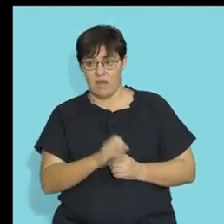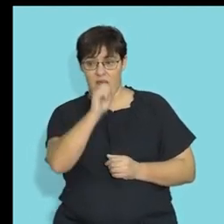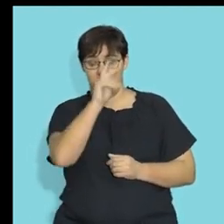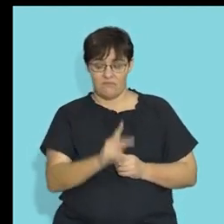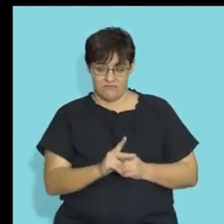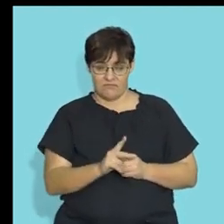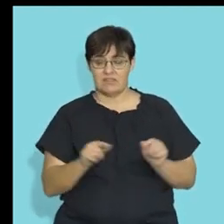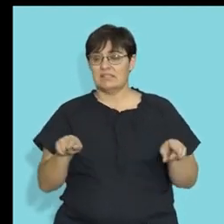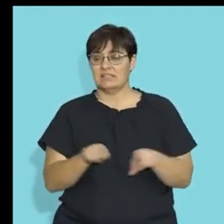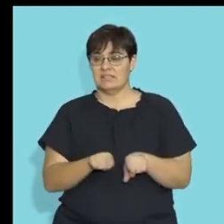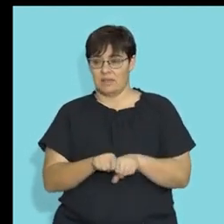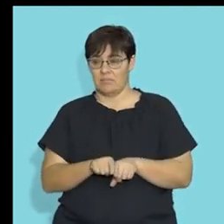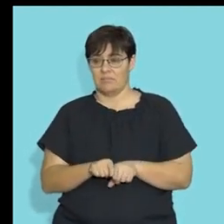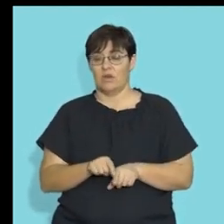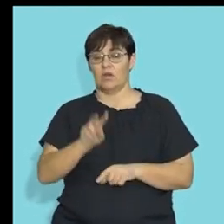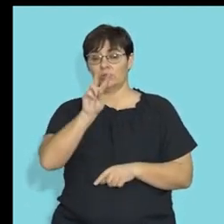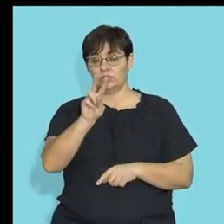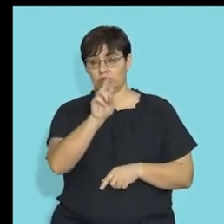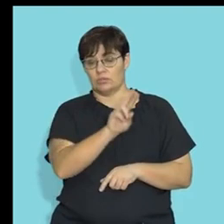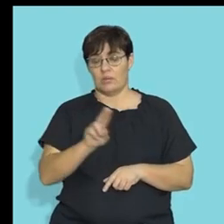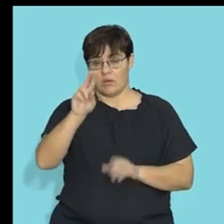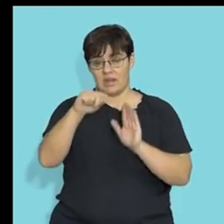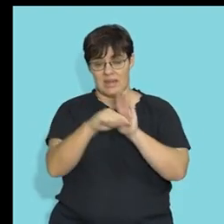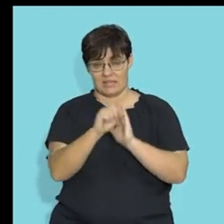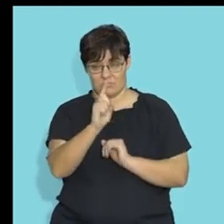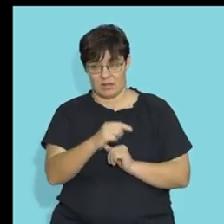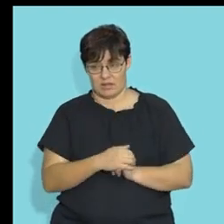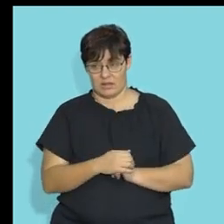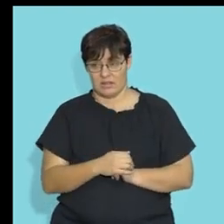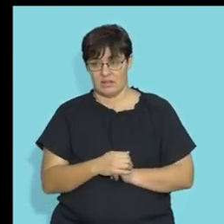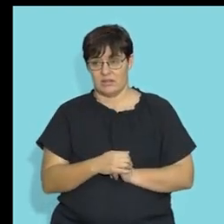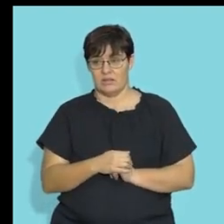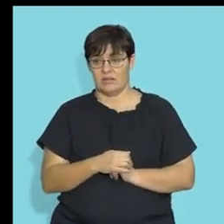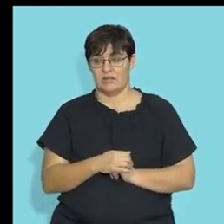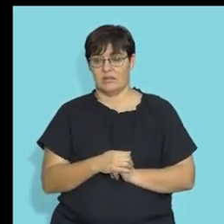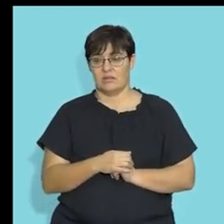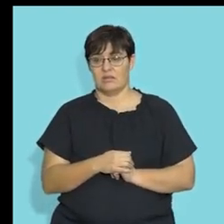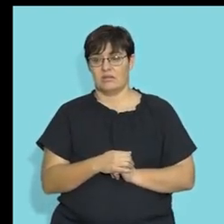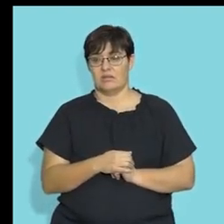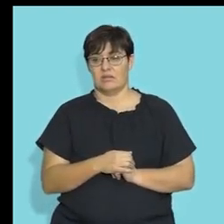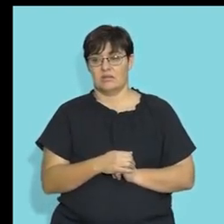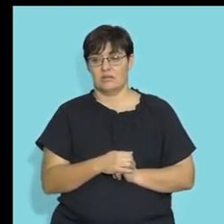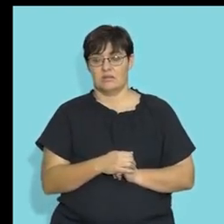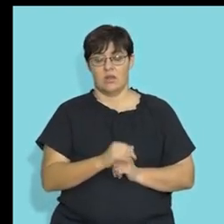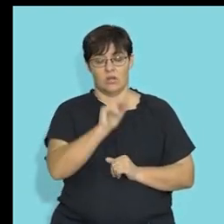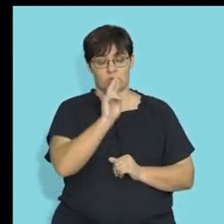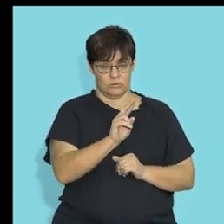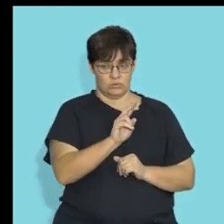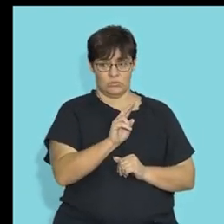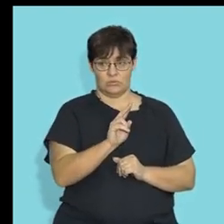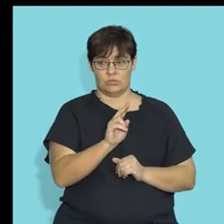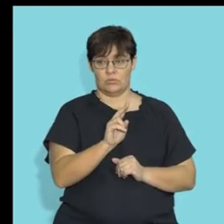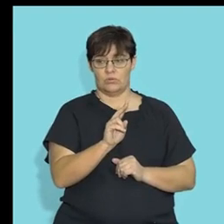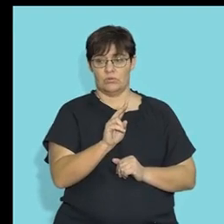have to remember that a half is the same thing as 2 to the power of negative 1. So it's going to be 2 to the power of